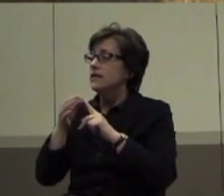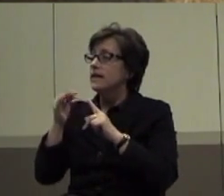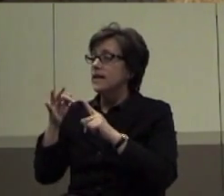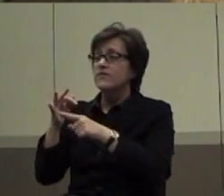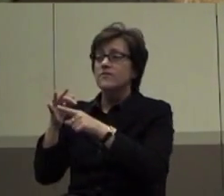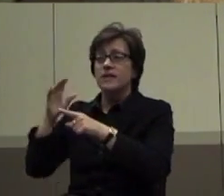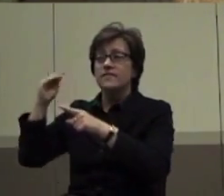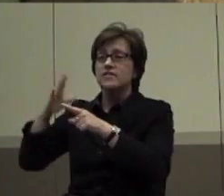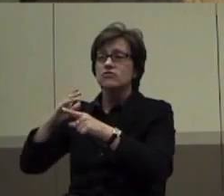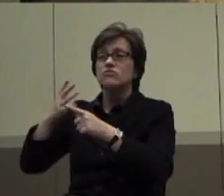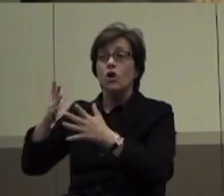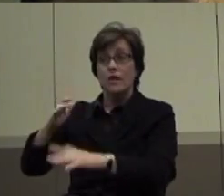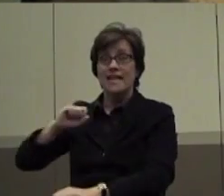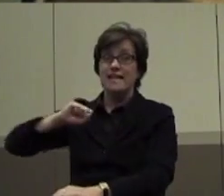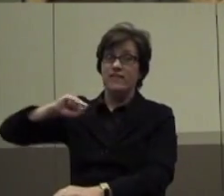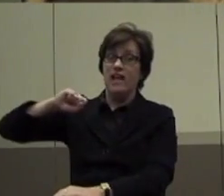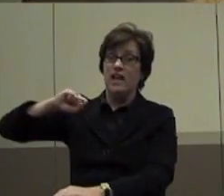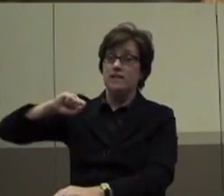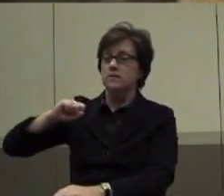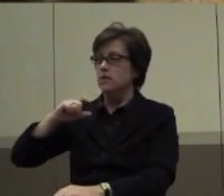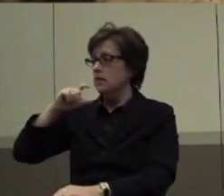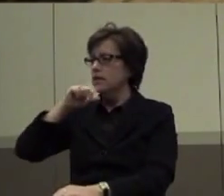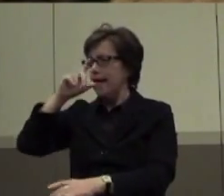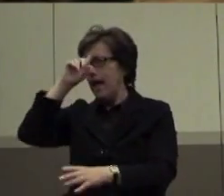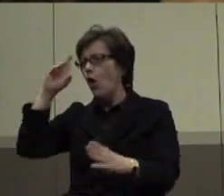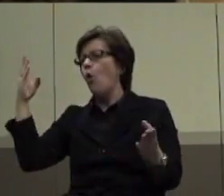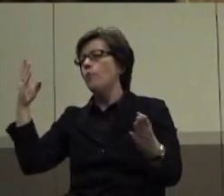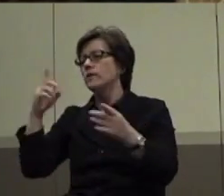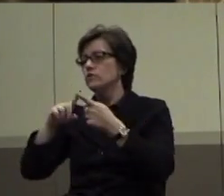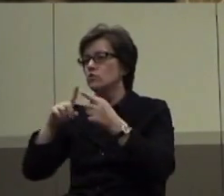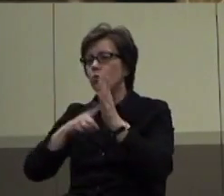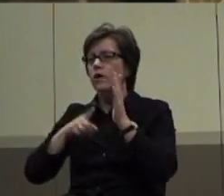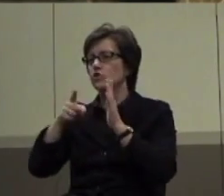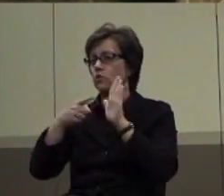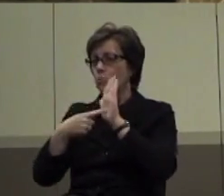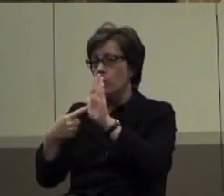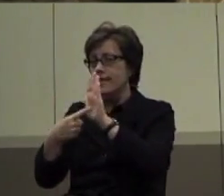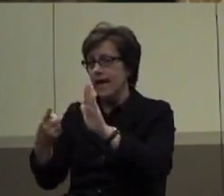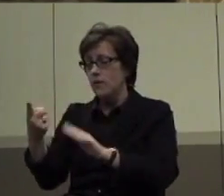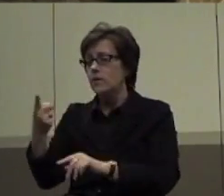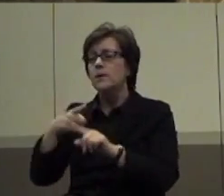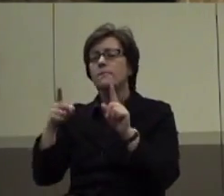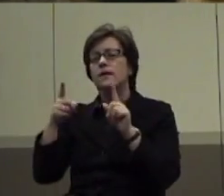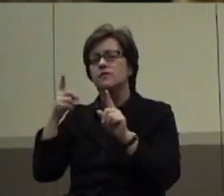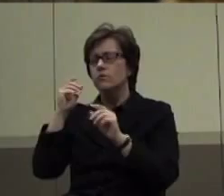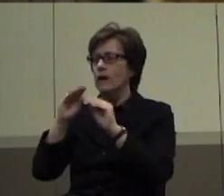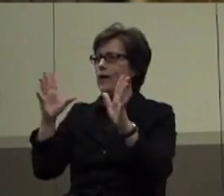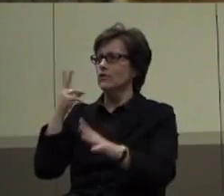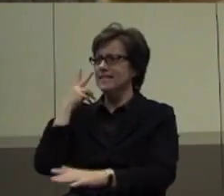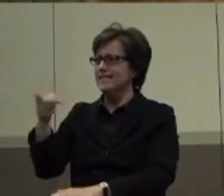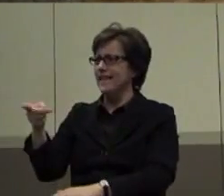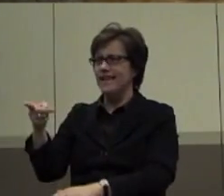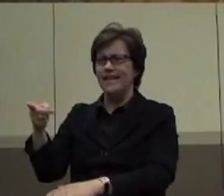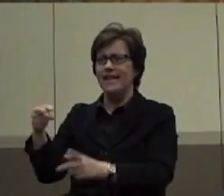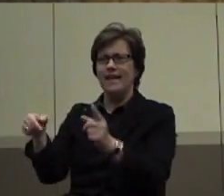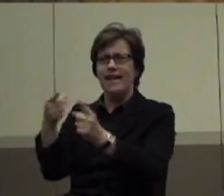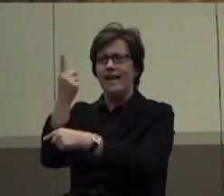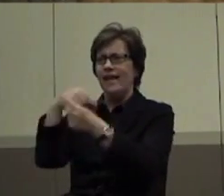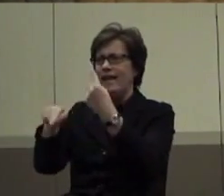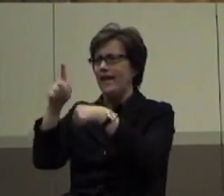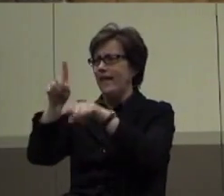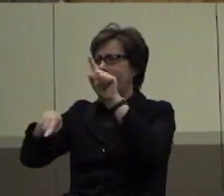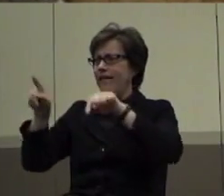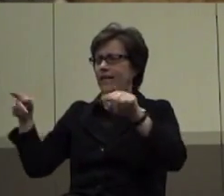is defensive already, or not open to what you're going to point out, but you clearly see the inconsistency, is to